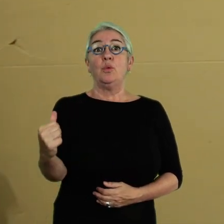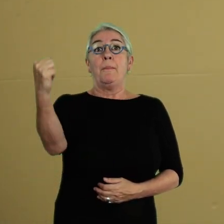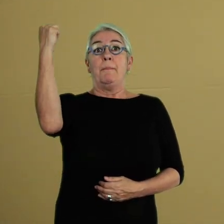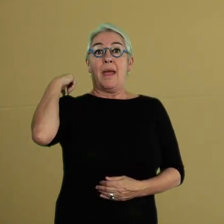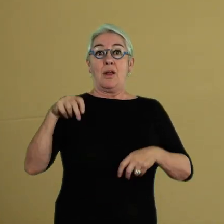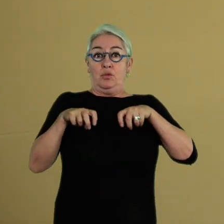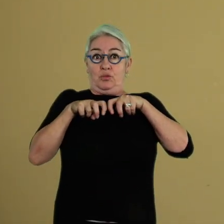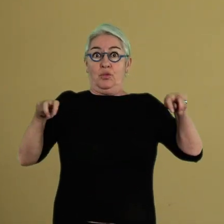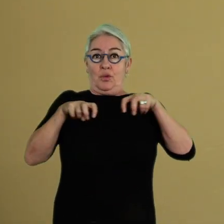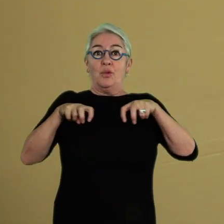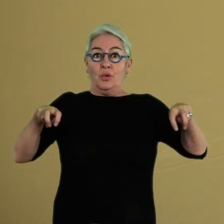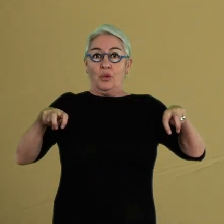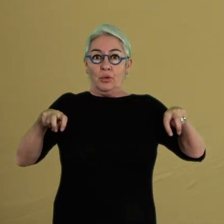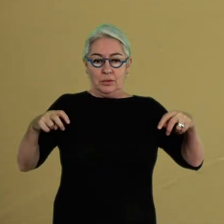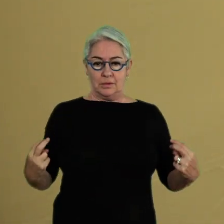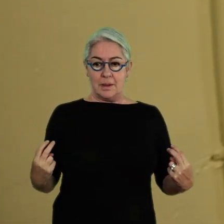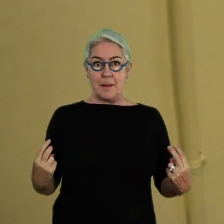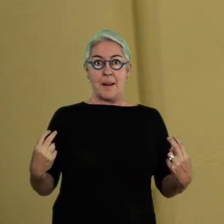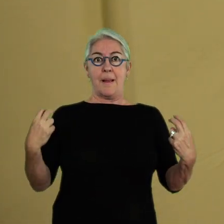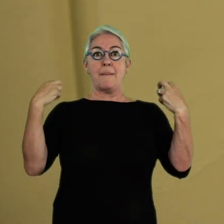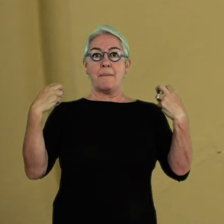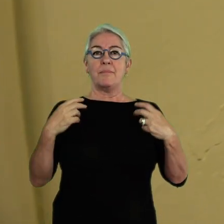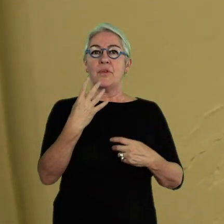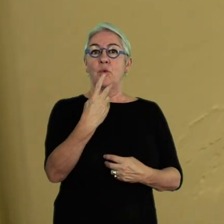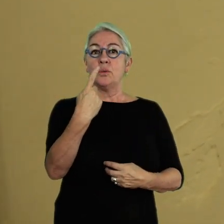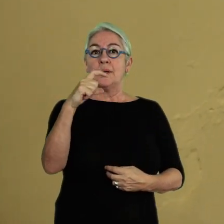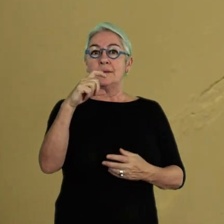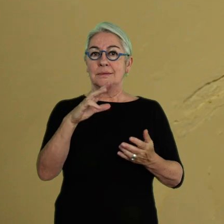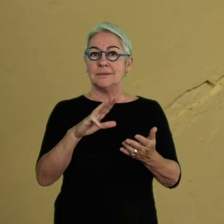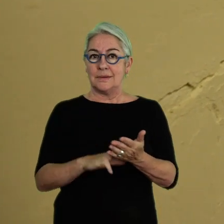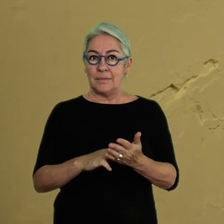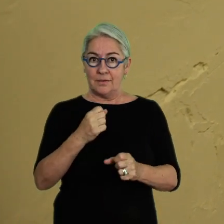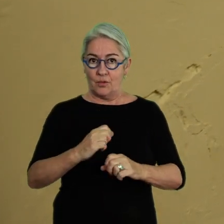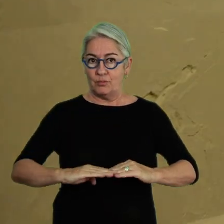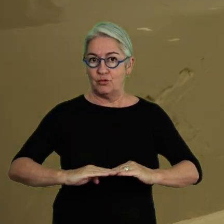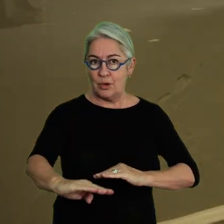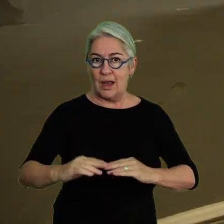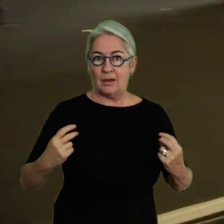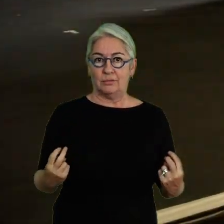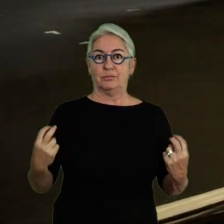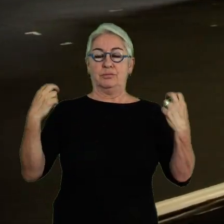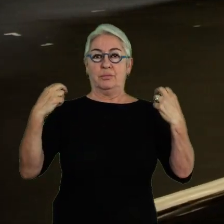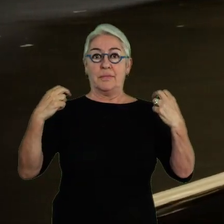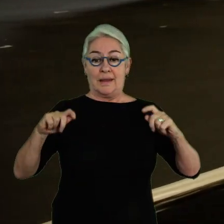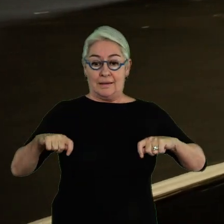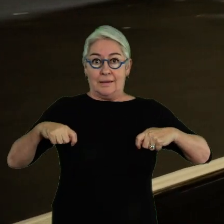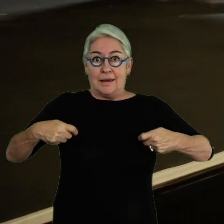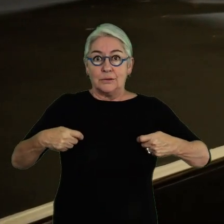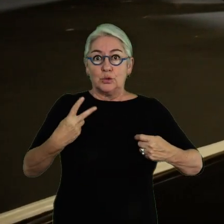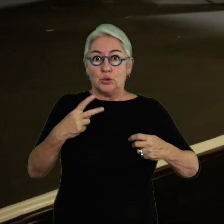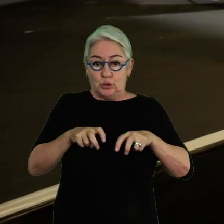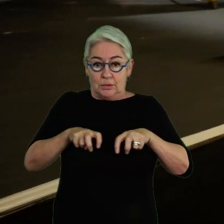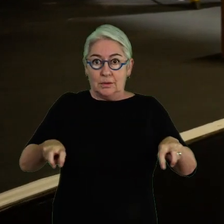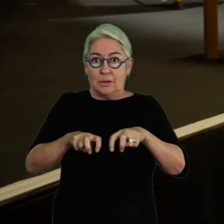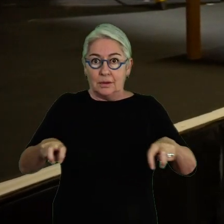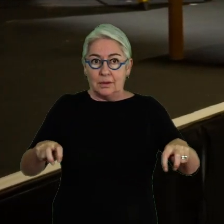The 2 back rows have 2 steps up onto the seating platform, which is 41 centimetres higher than the ground level. The next 2 rows have a step up